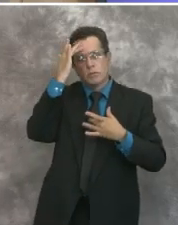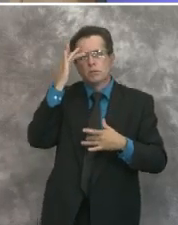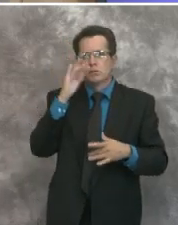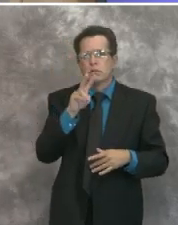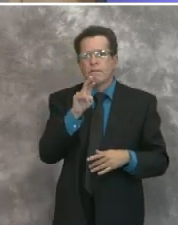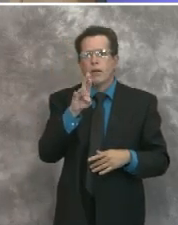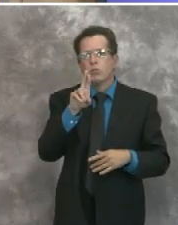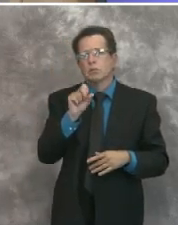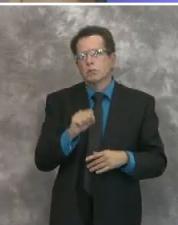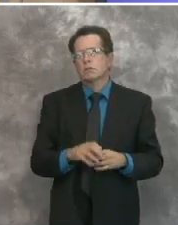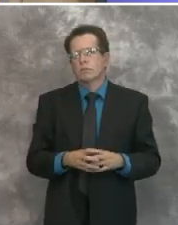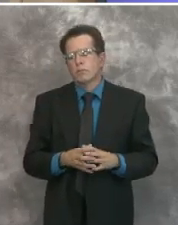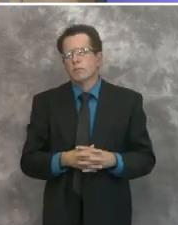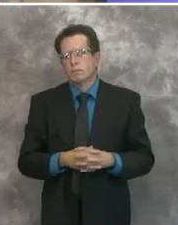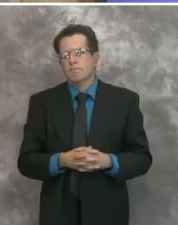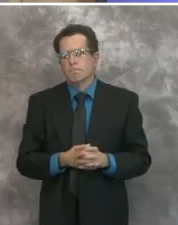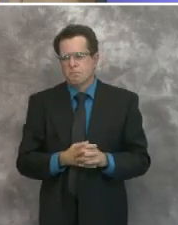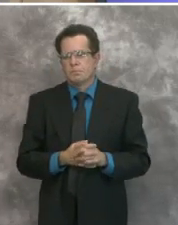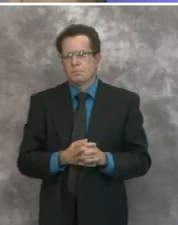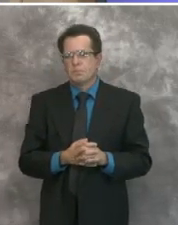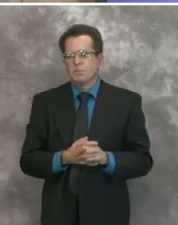Supervisor Fletcher.